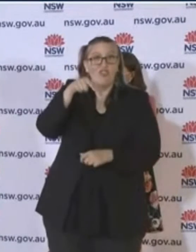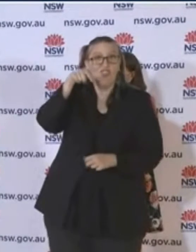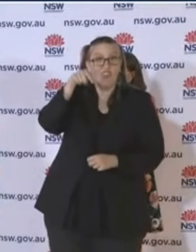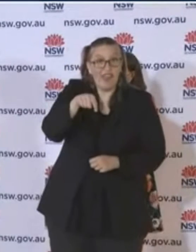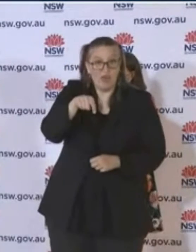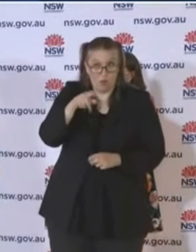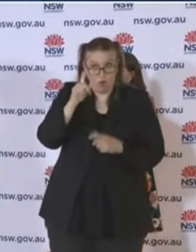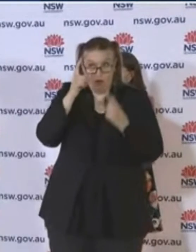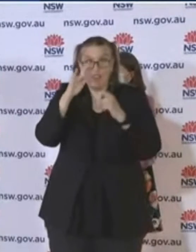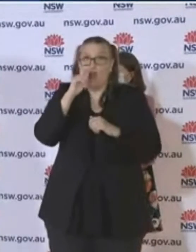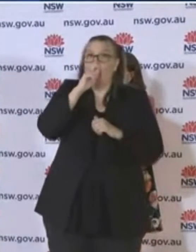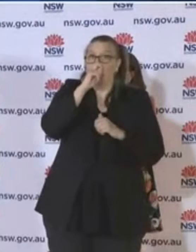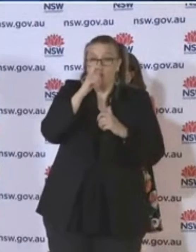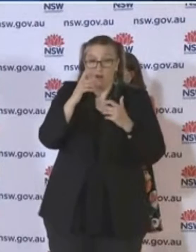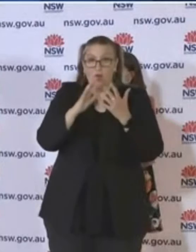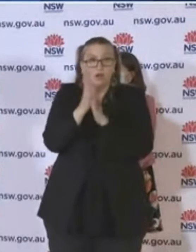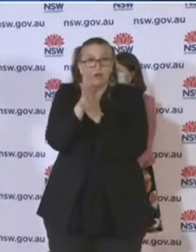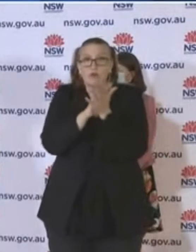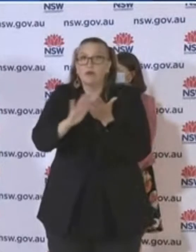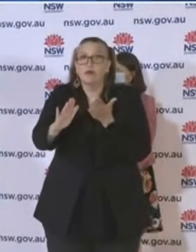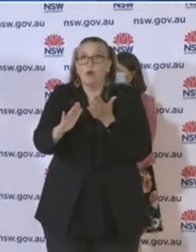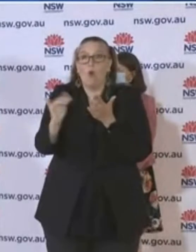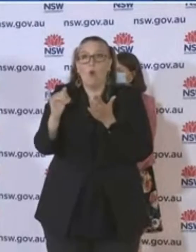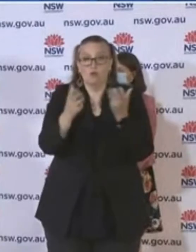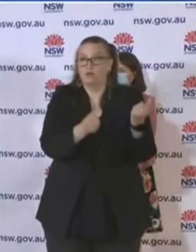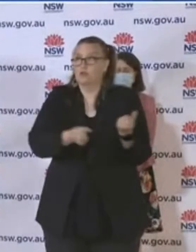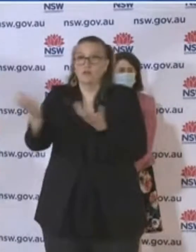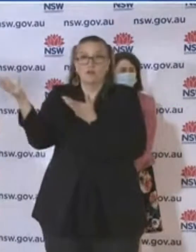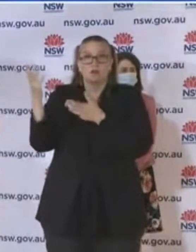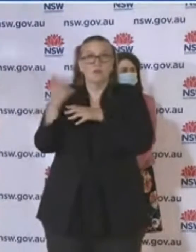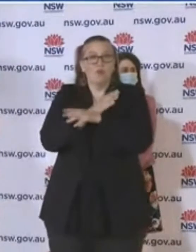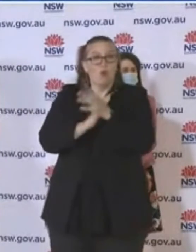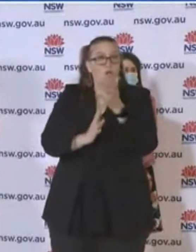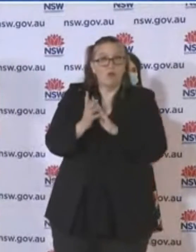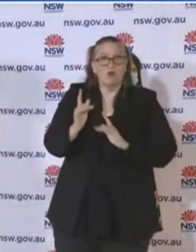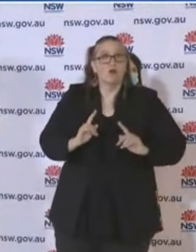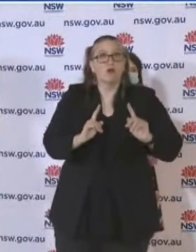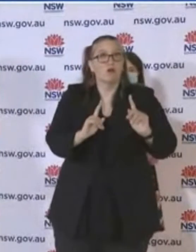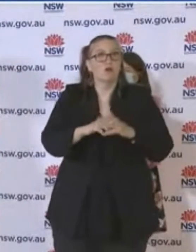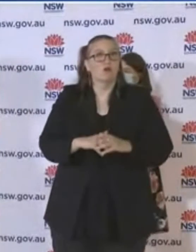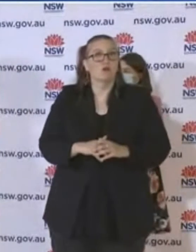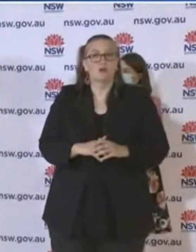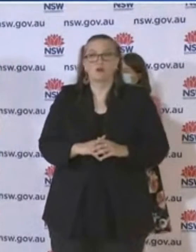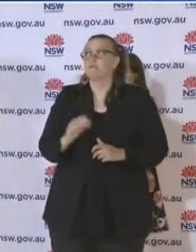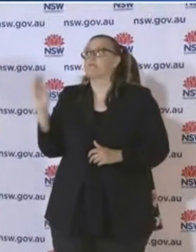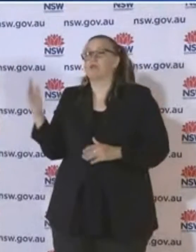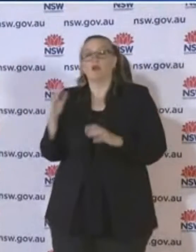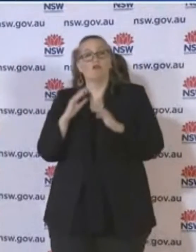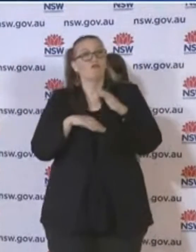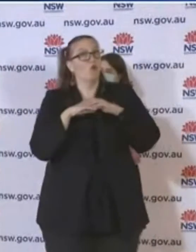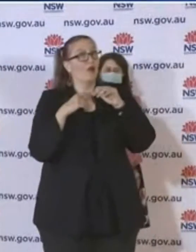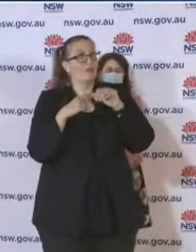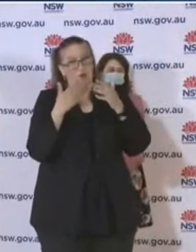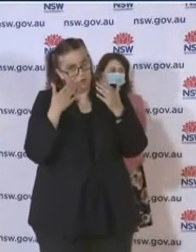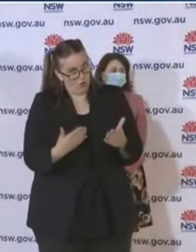the details of that. Typically, what happens is there are couriers that go from clinics to the laboratory on a regular basis. We'll have to get